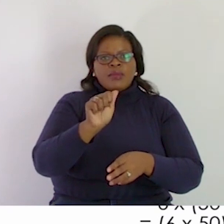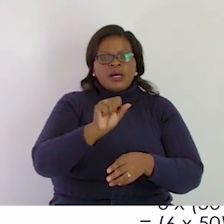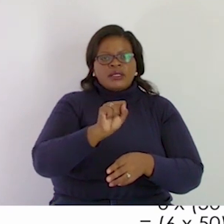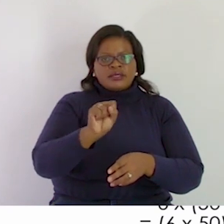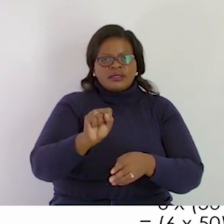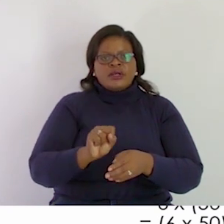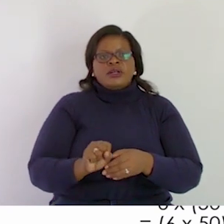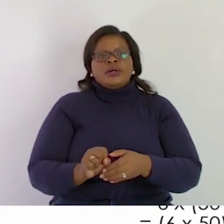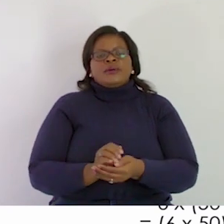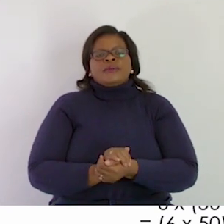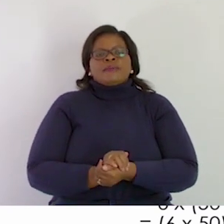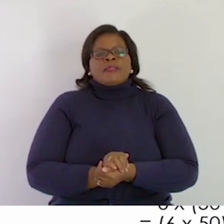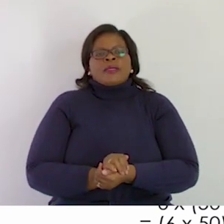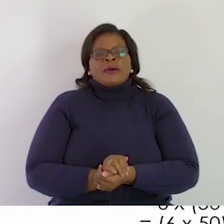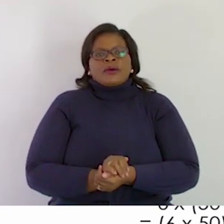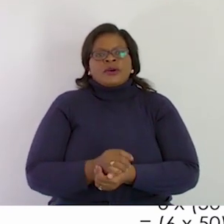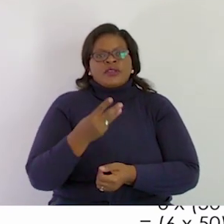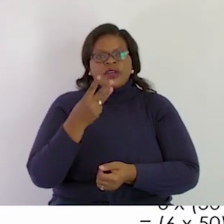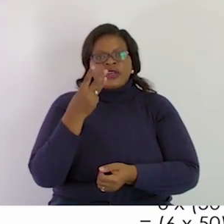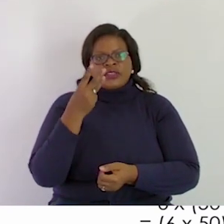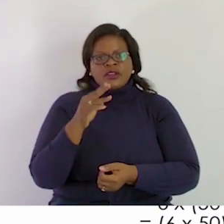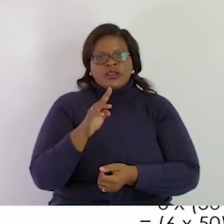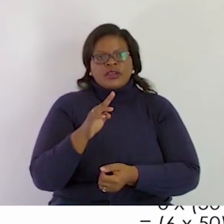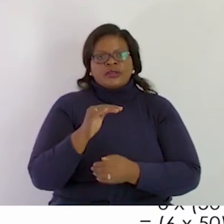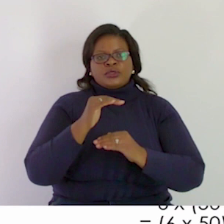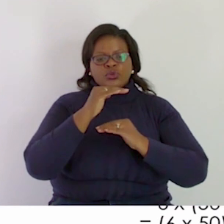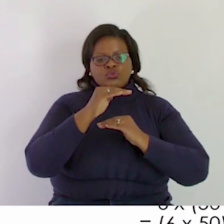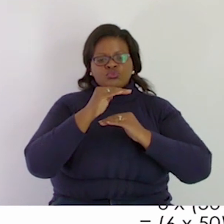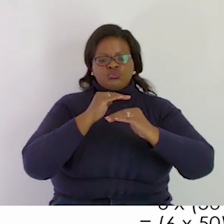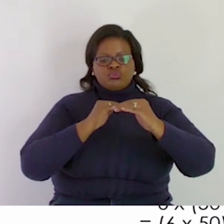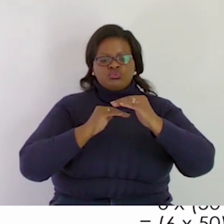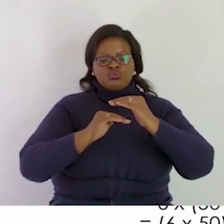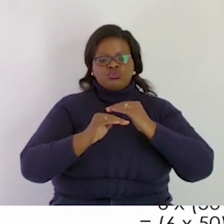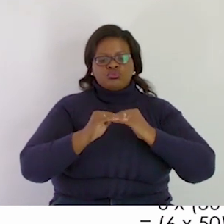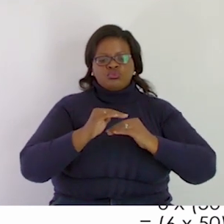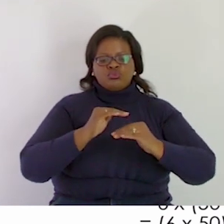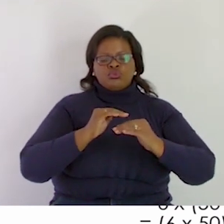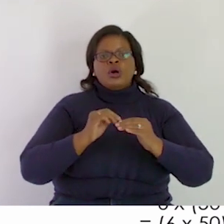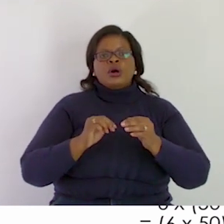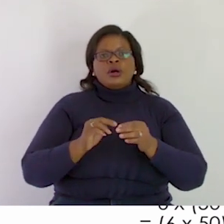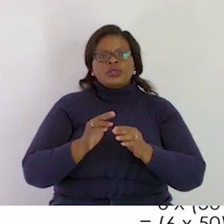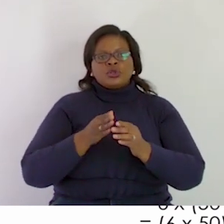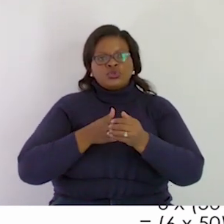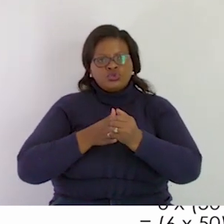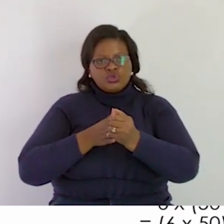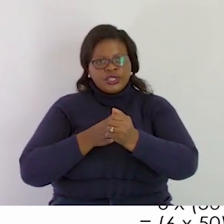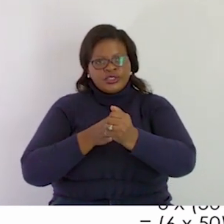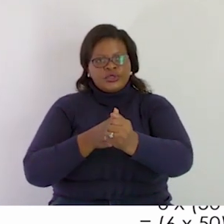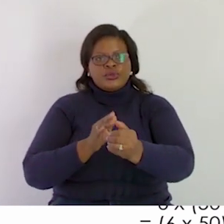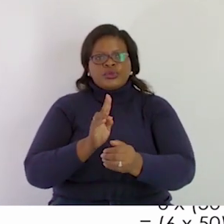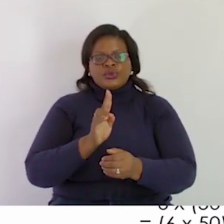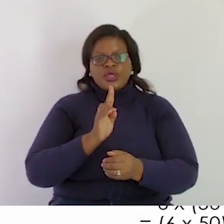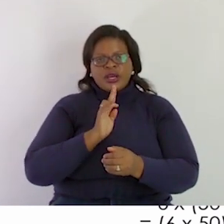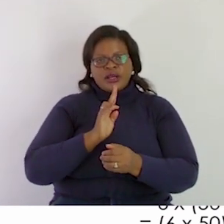3 statements are just steps or guides to show you how to get to the last